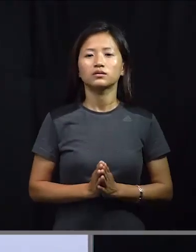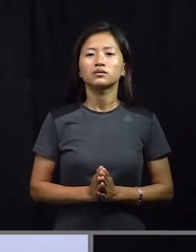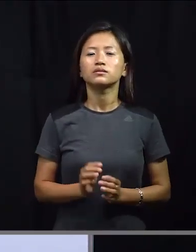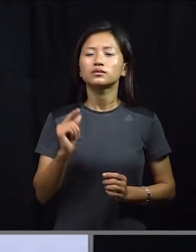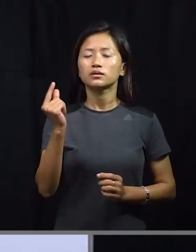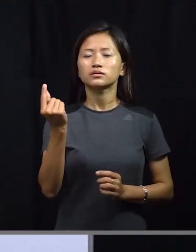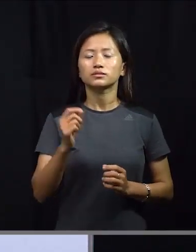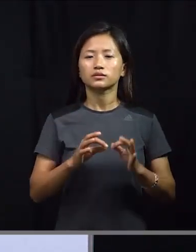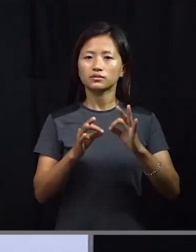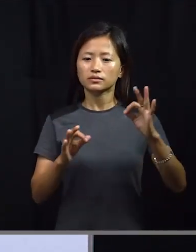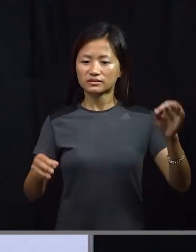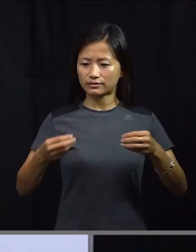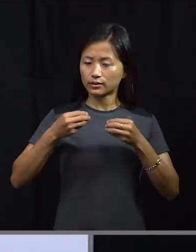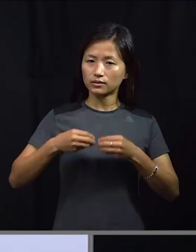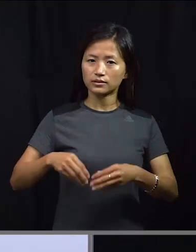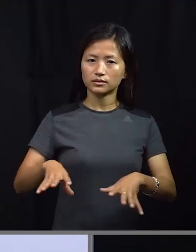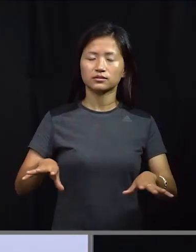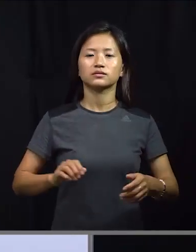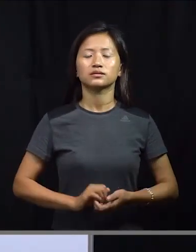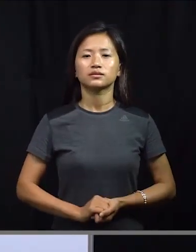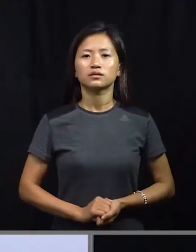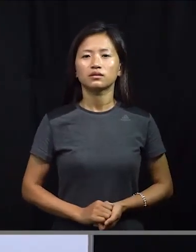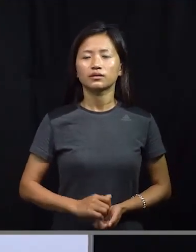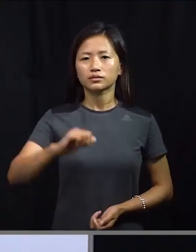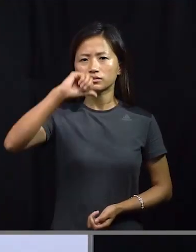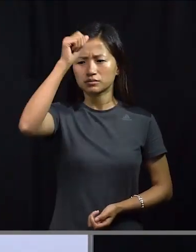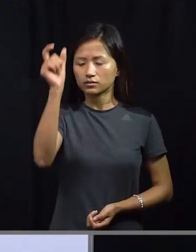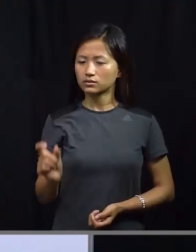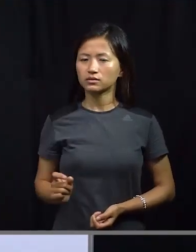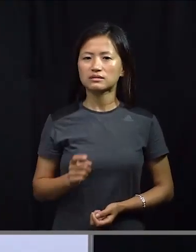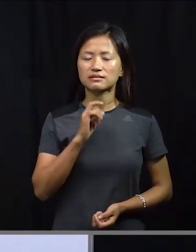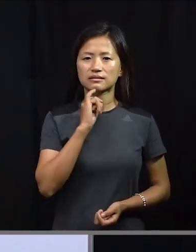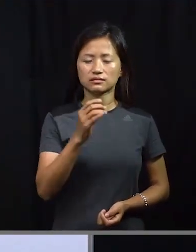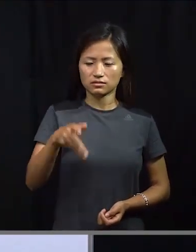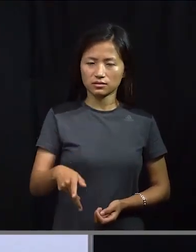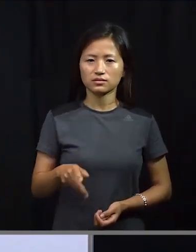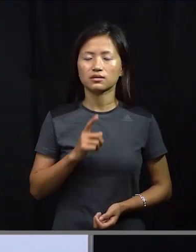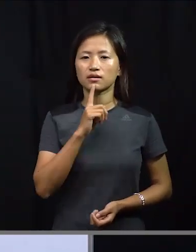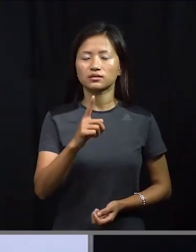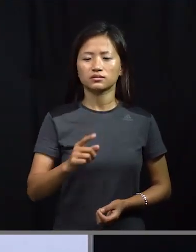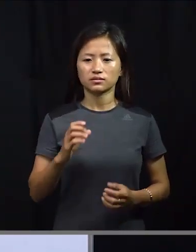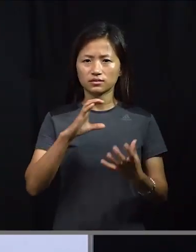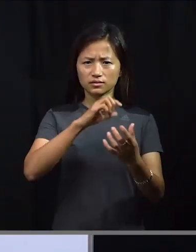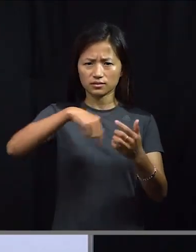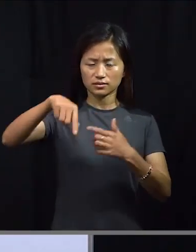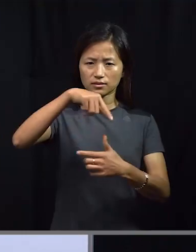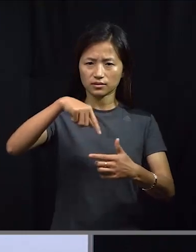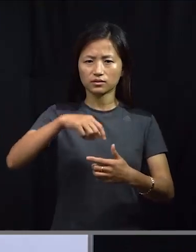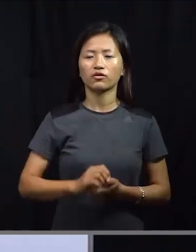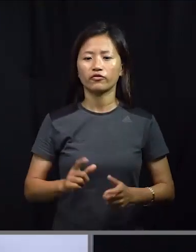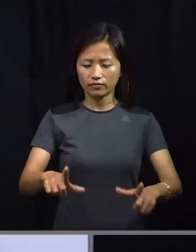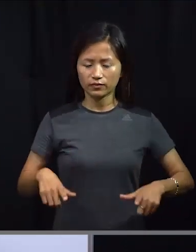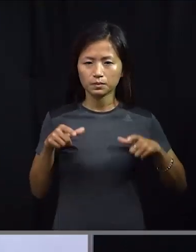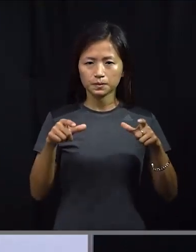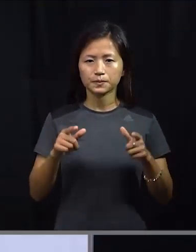ultimate spiritual release. According to the Hindus, it says that in the cycle of life, in the cycle